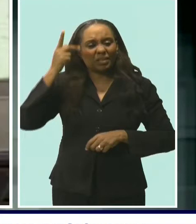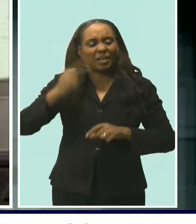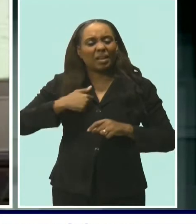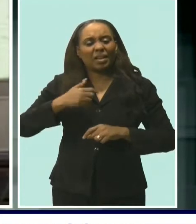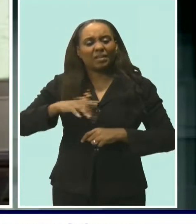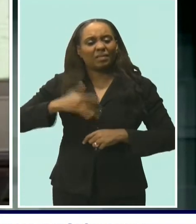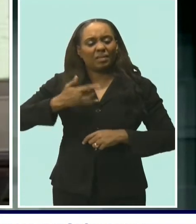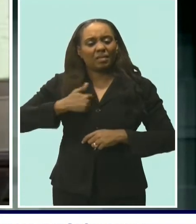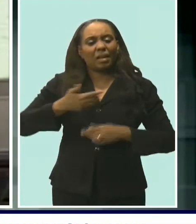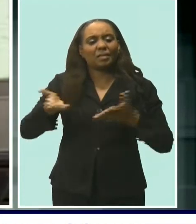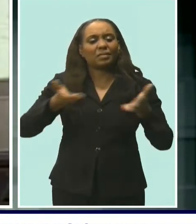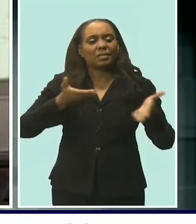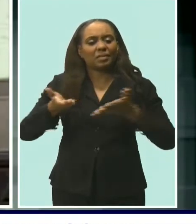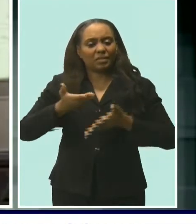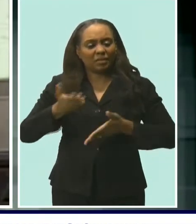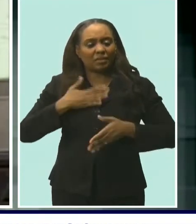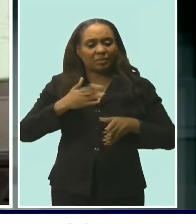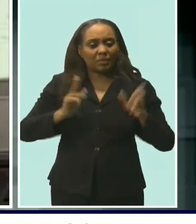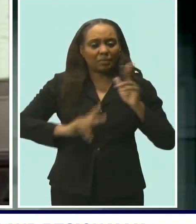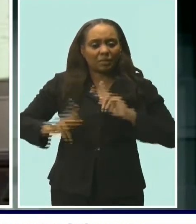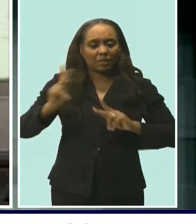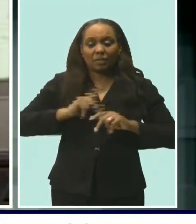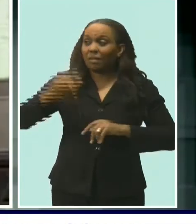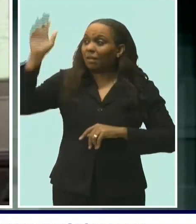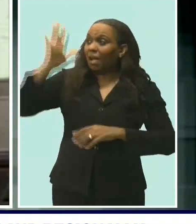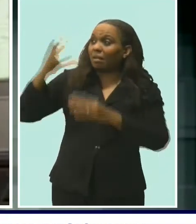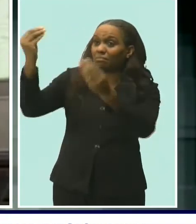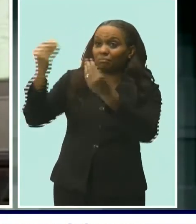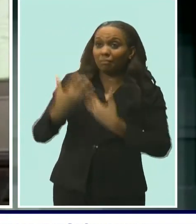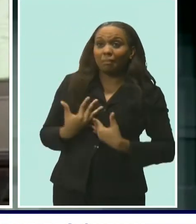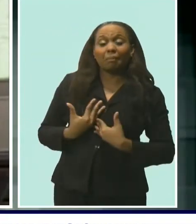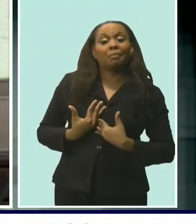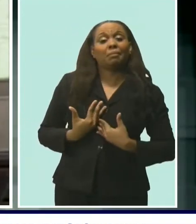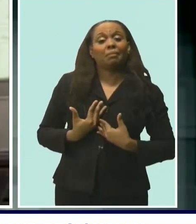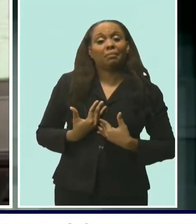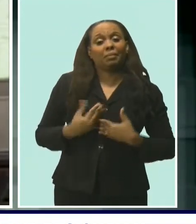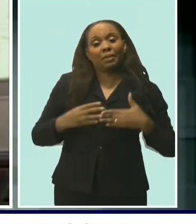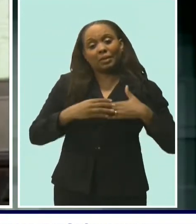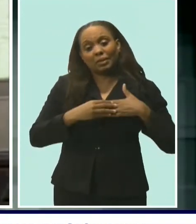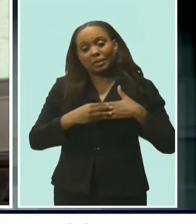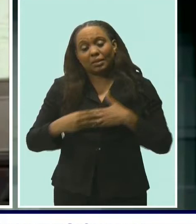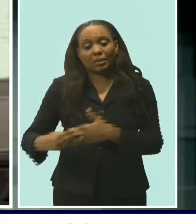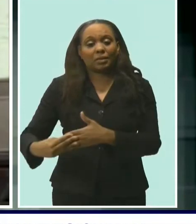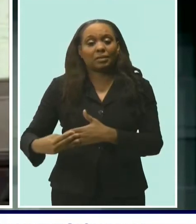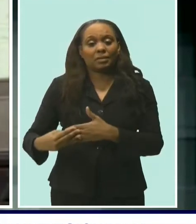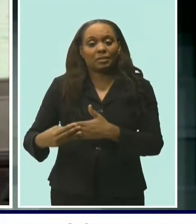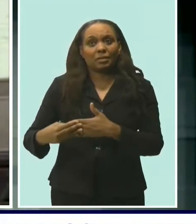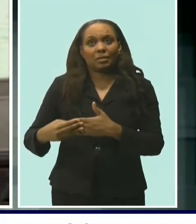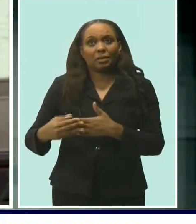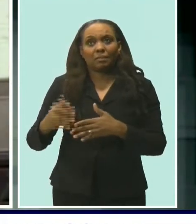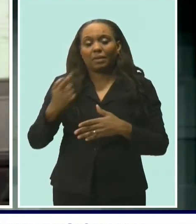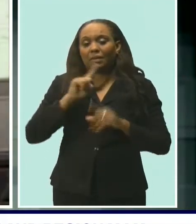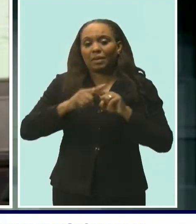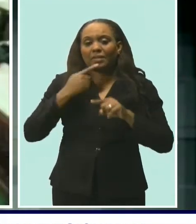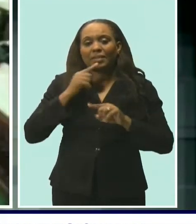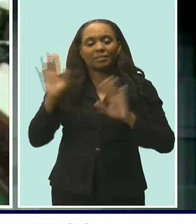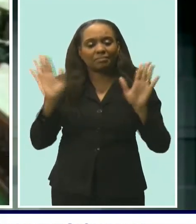my duty to my people as God has given me the light to see that duty. Farewell.